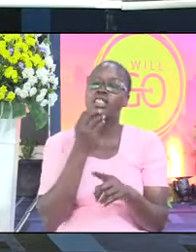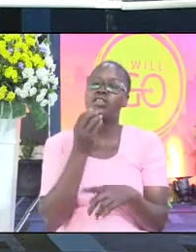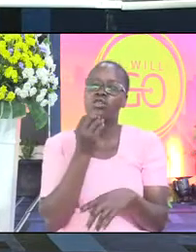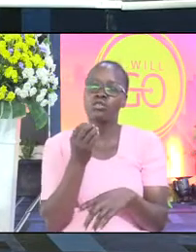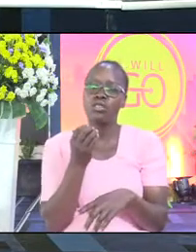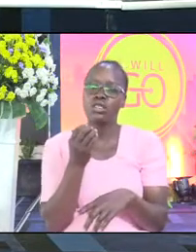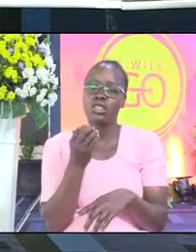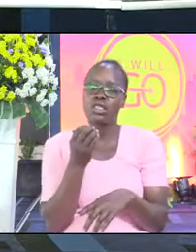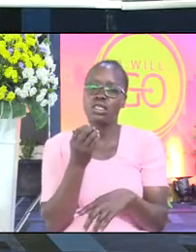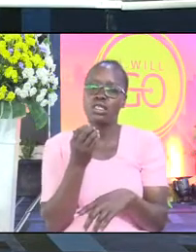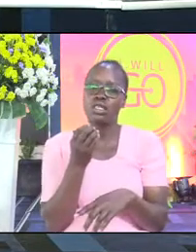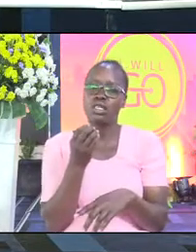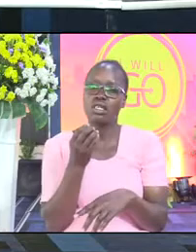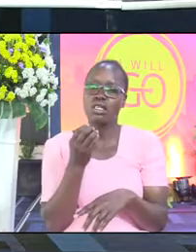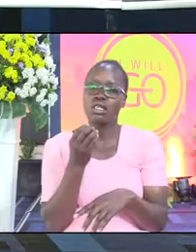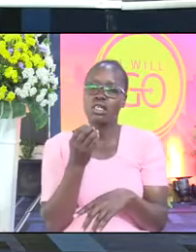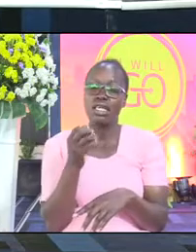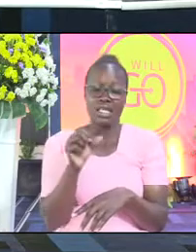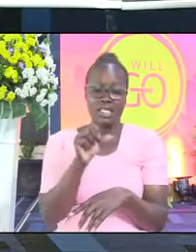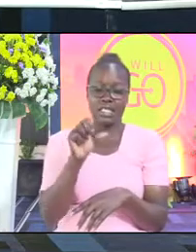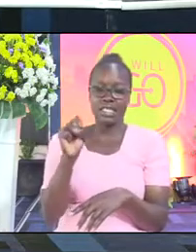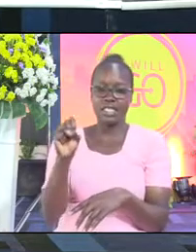Jews, the Samaritans were